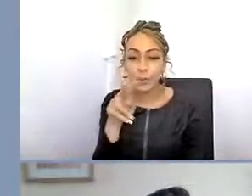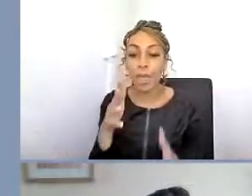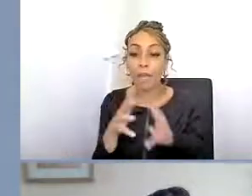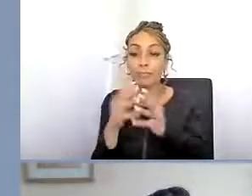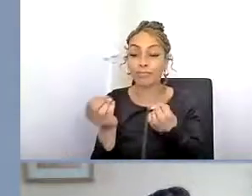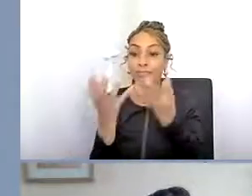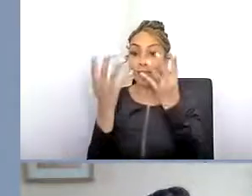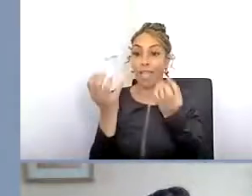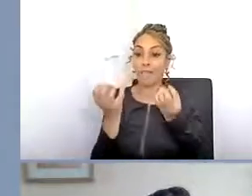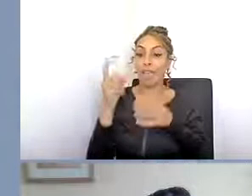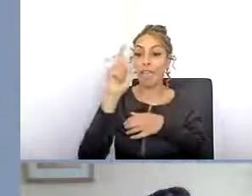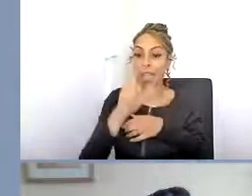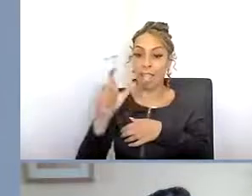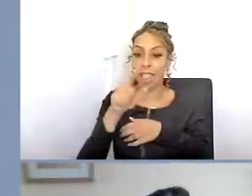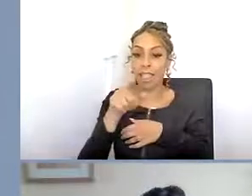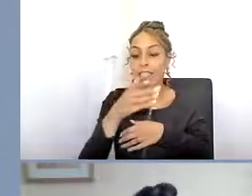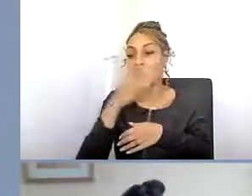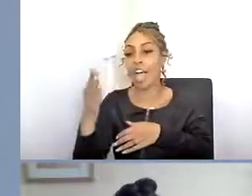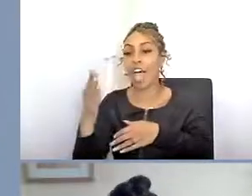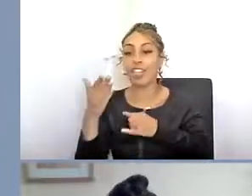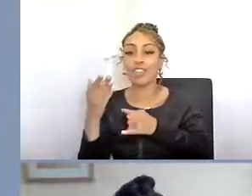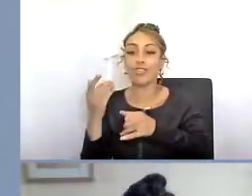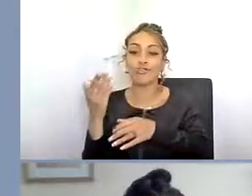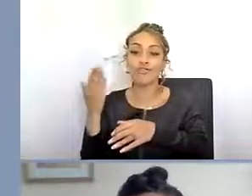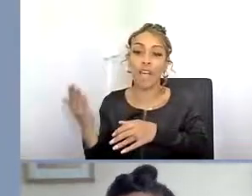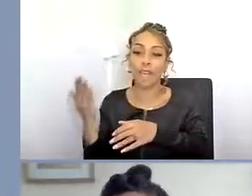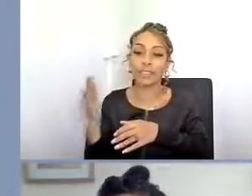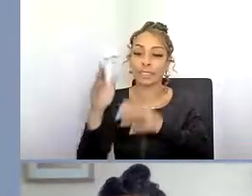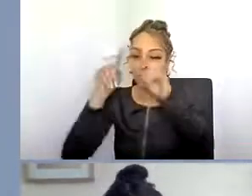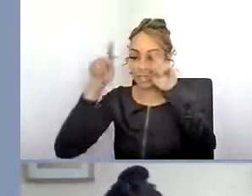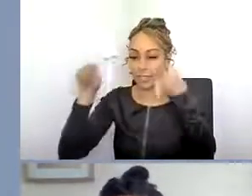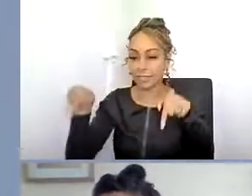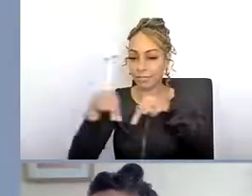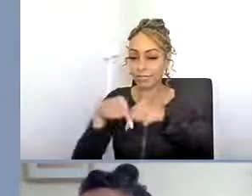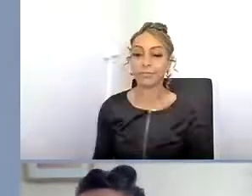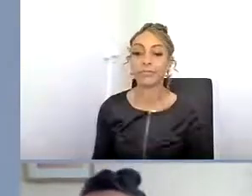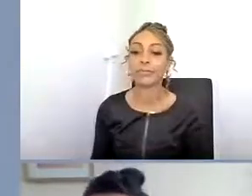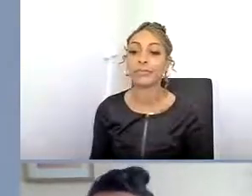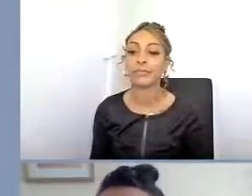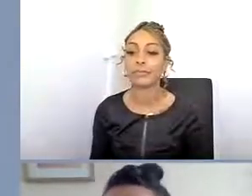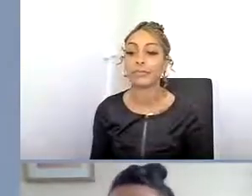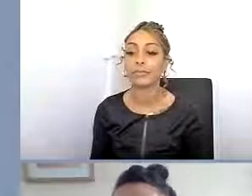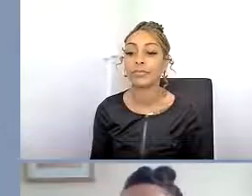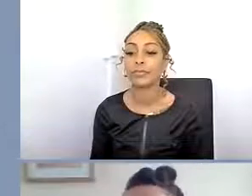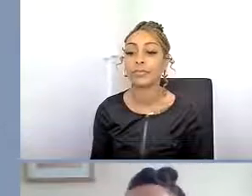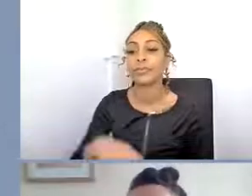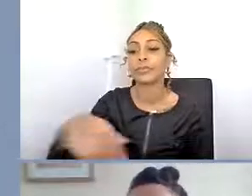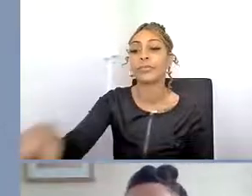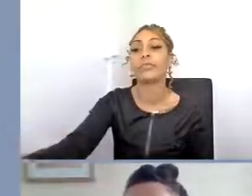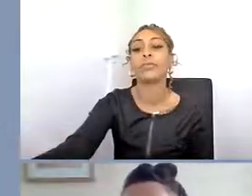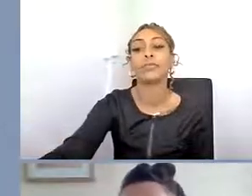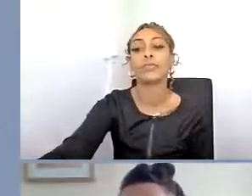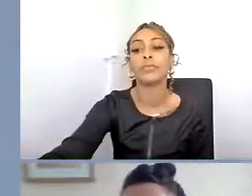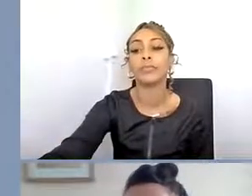Roger Hilton works in the slide on the right. And we have loans that go out from the collection to